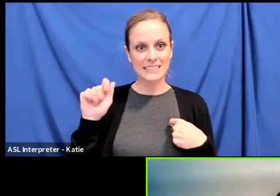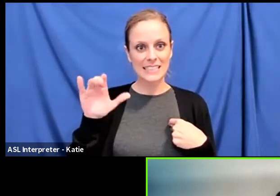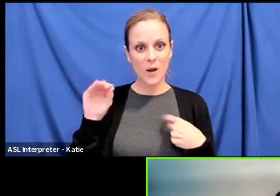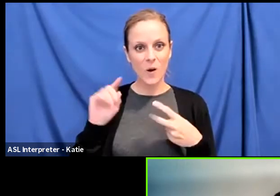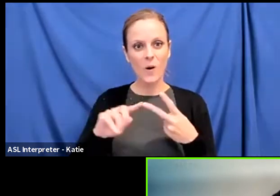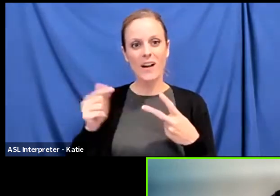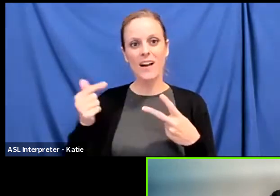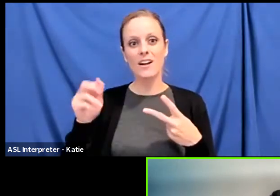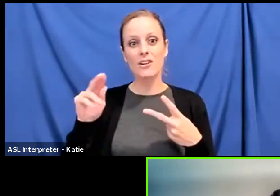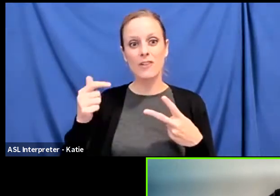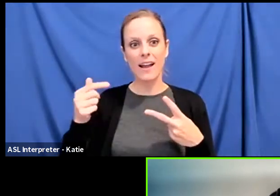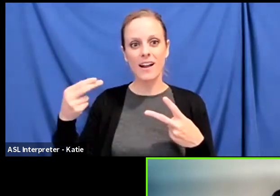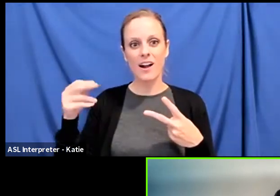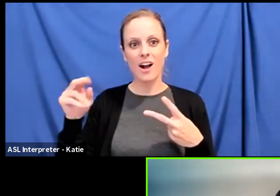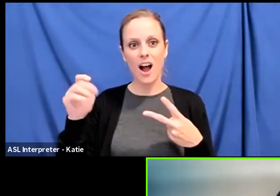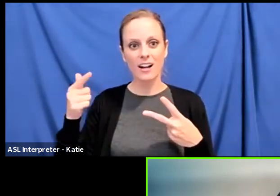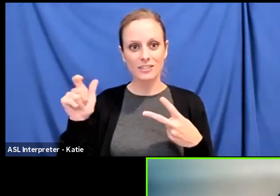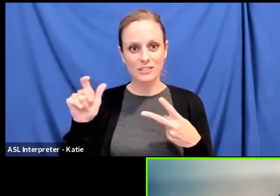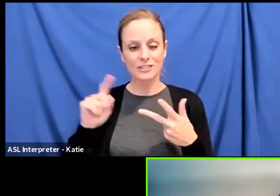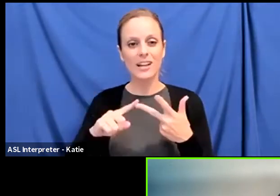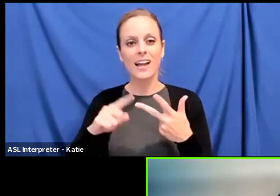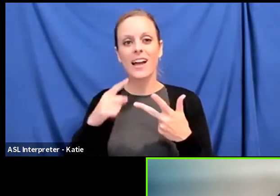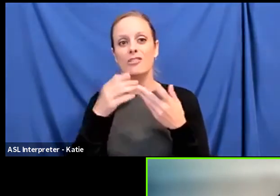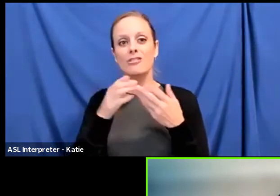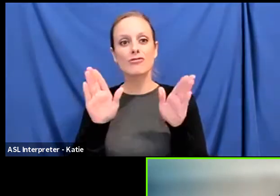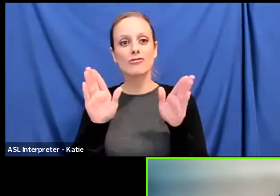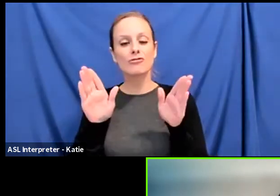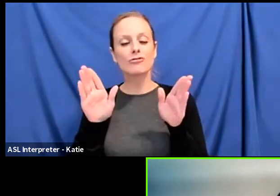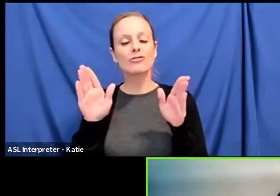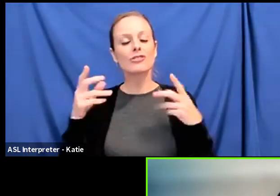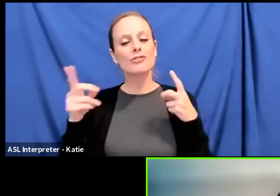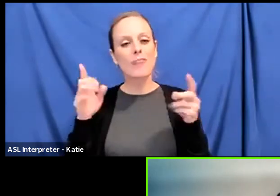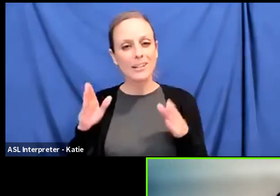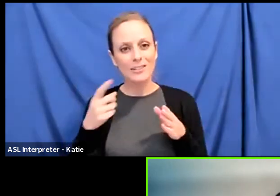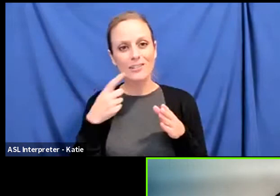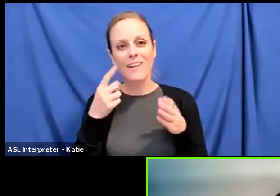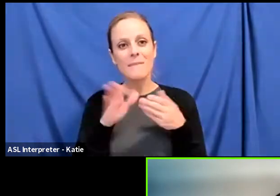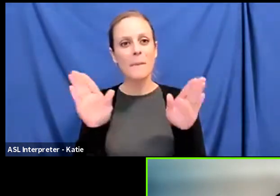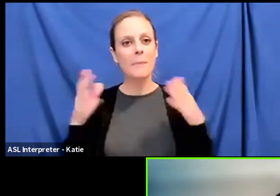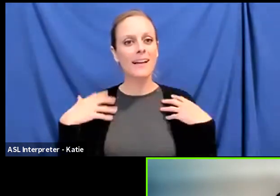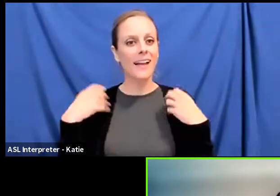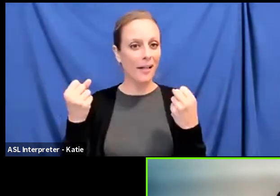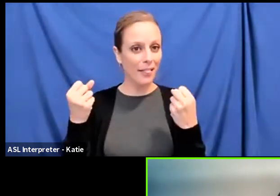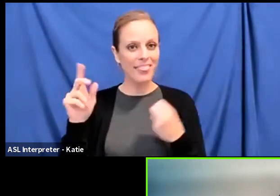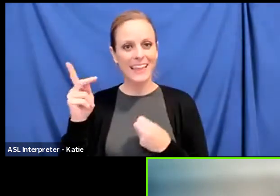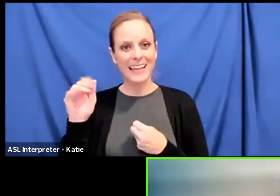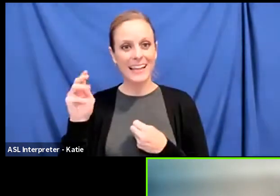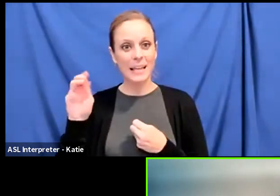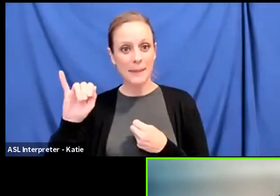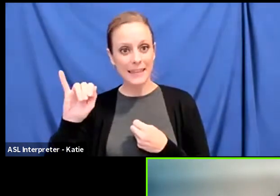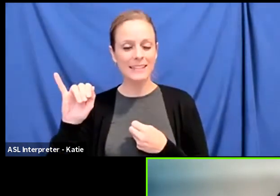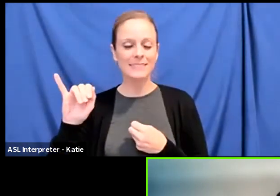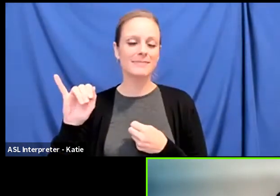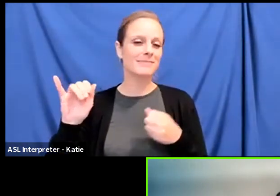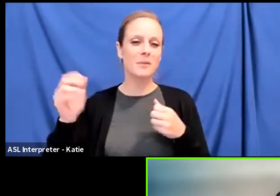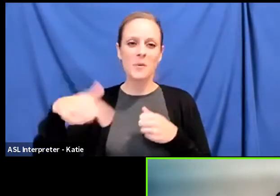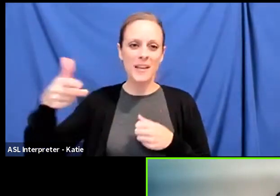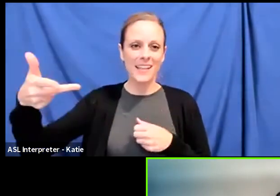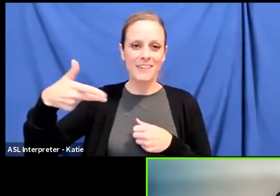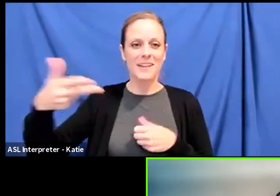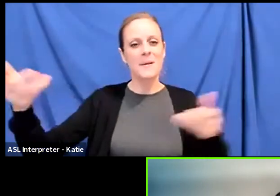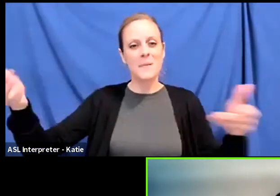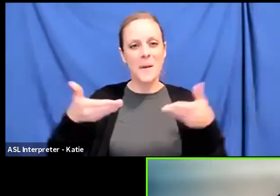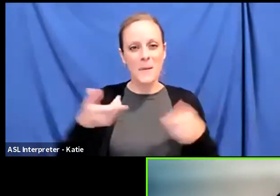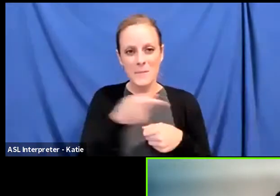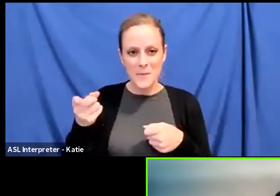co-chair of this group, and the Director of Public Health, Kimmy Watkins-Tart, to another great meeting. We have a great agenda for you